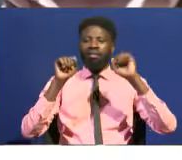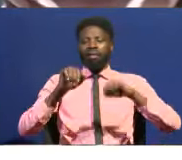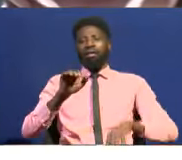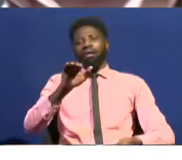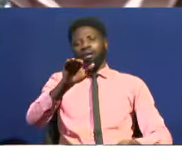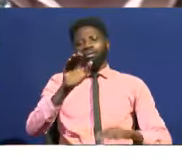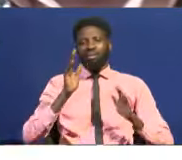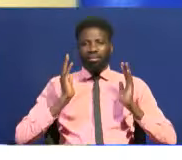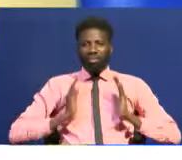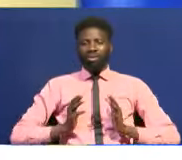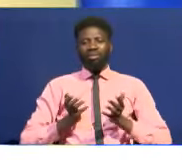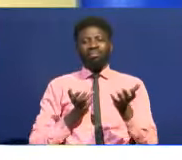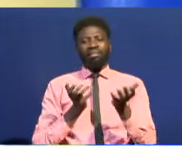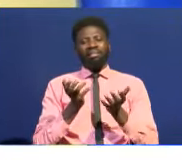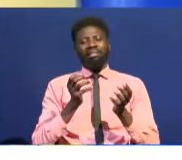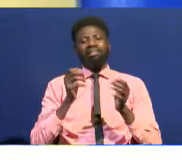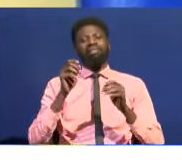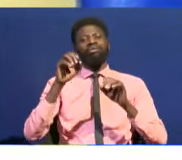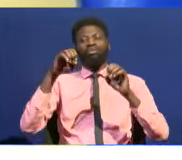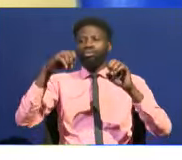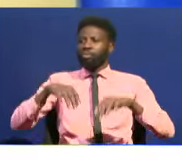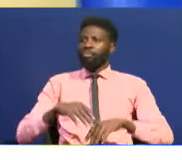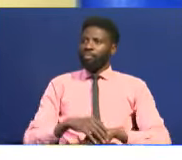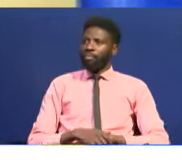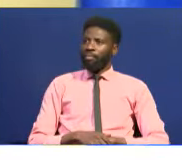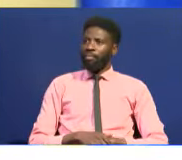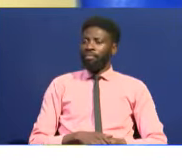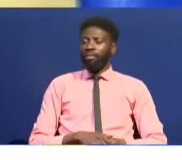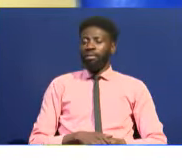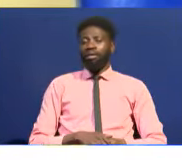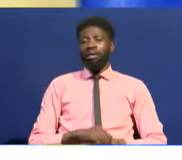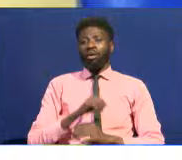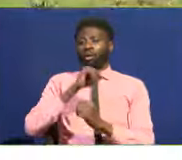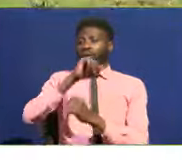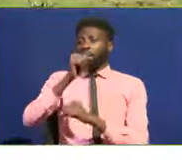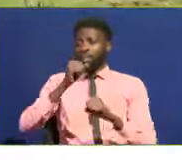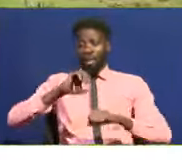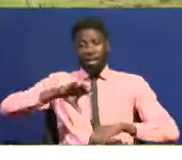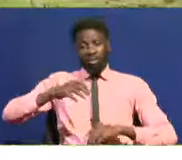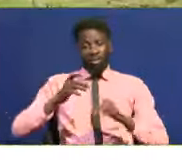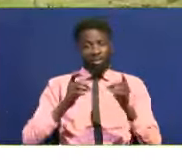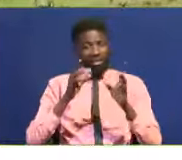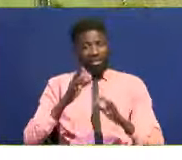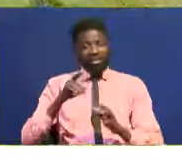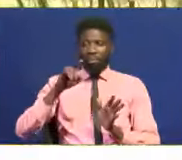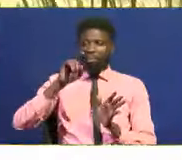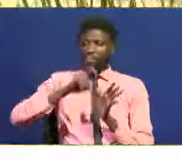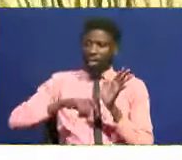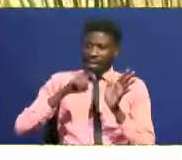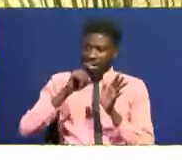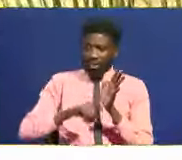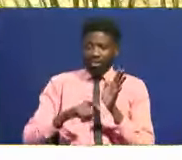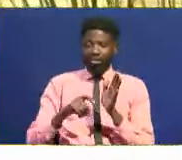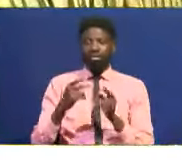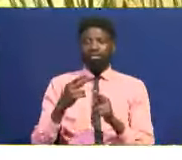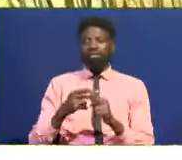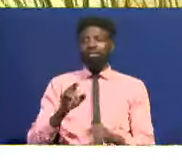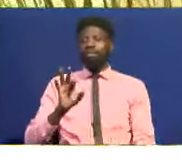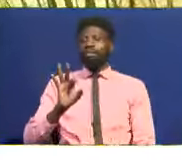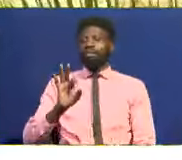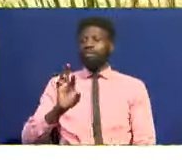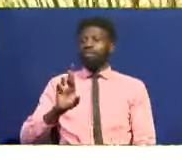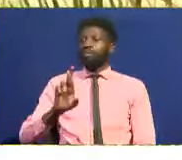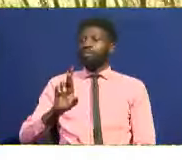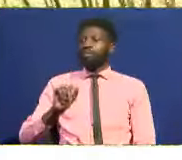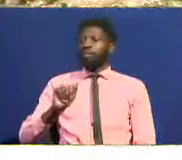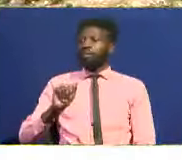doing that business to stop. Homa Bay County Director of Mining and Excavation of Mineral Resources, Francis Odalo, says there is a